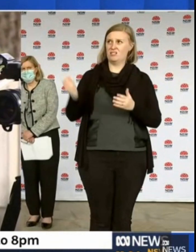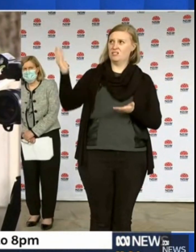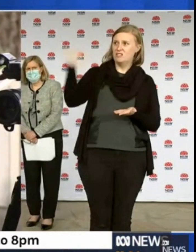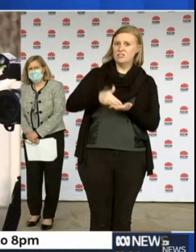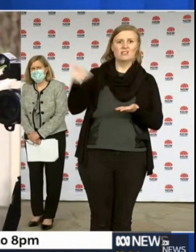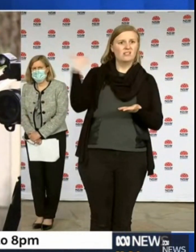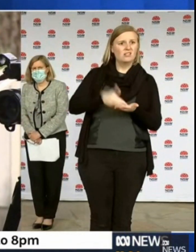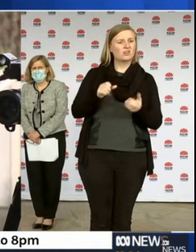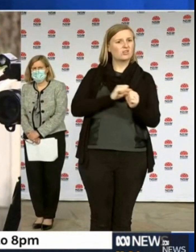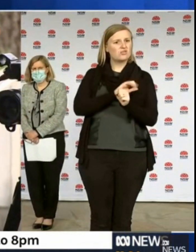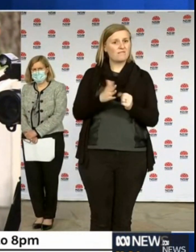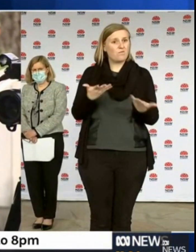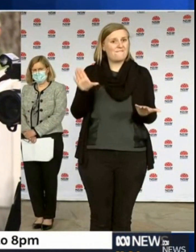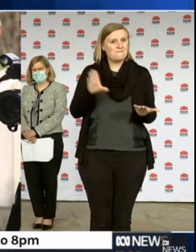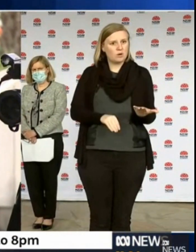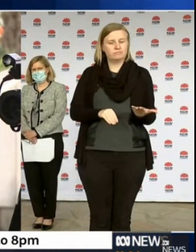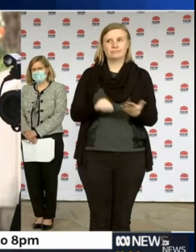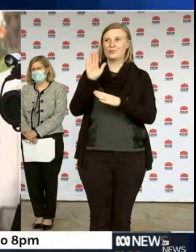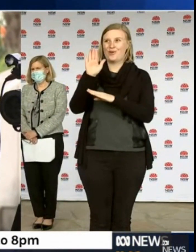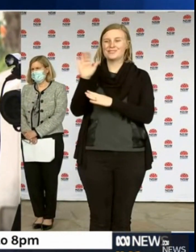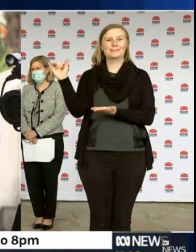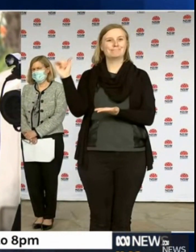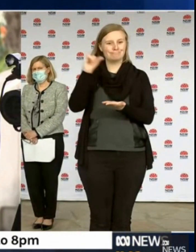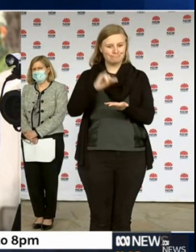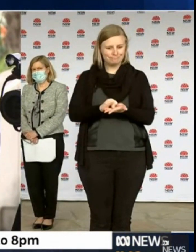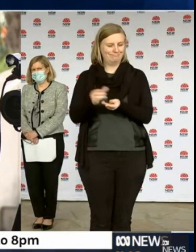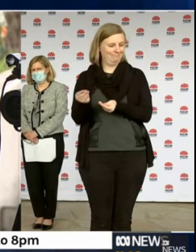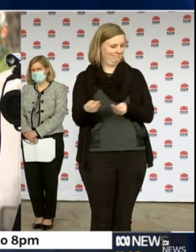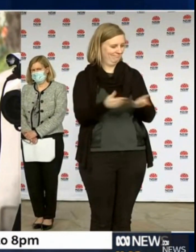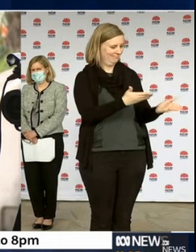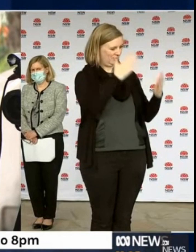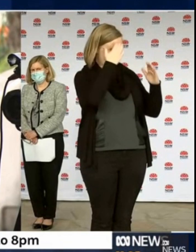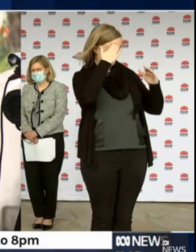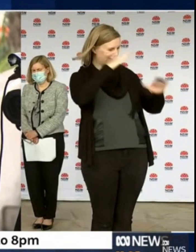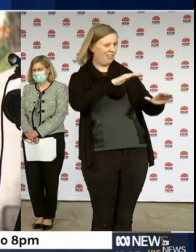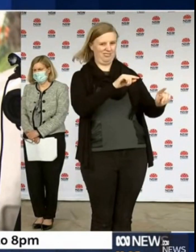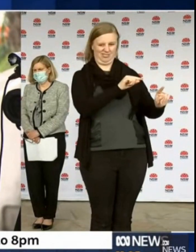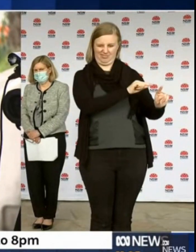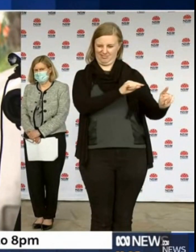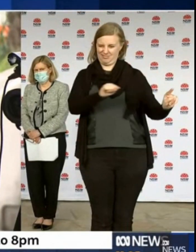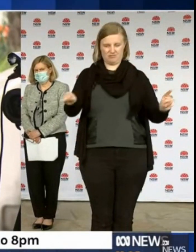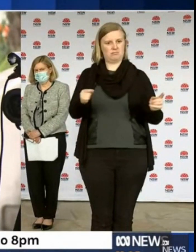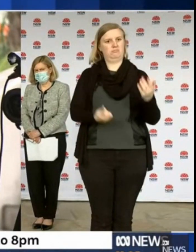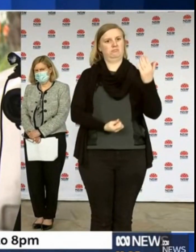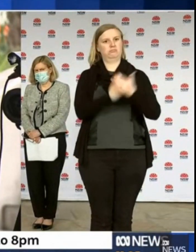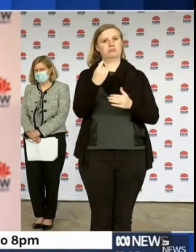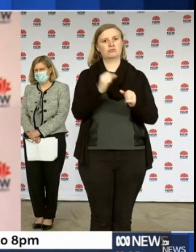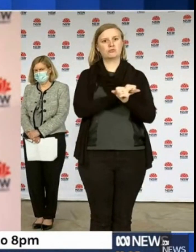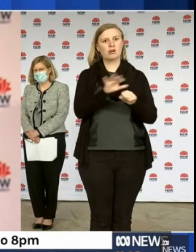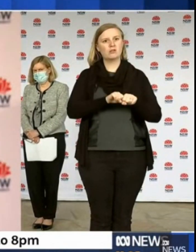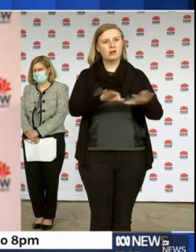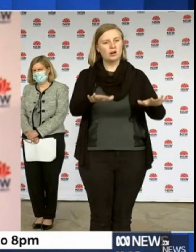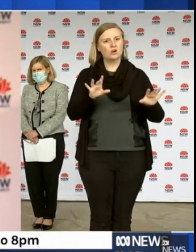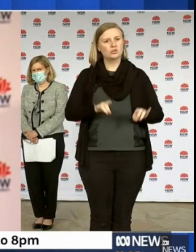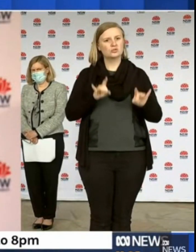you guarantee that every single frontline worker who has anything to do with any overseas traveller, any driver, is vaccinated?